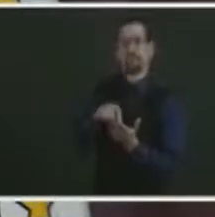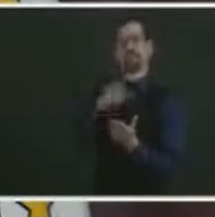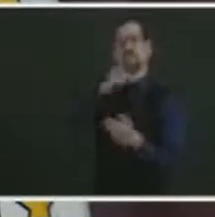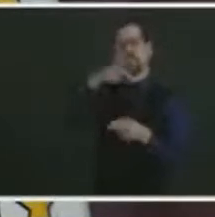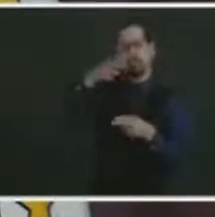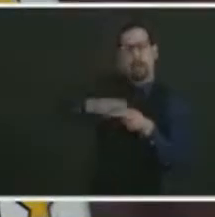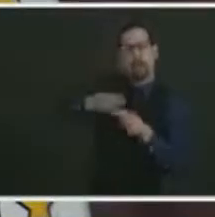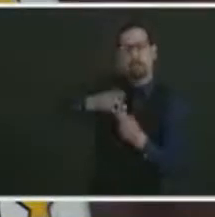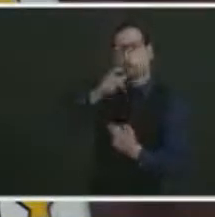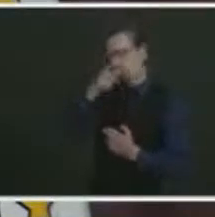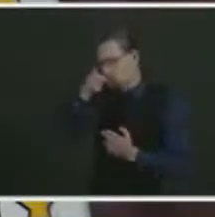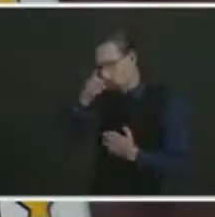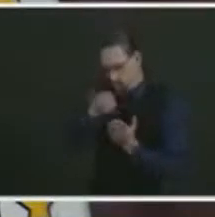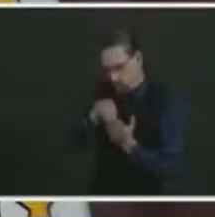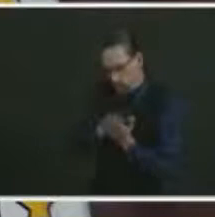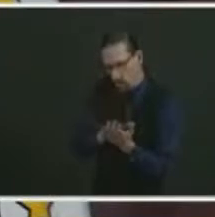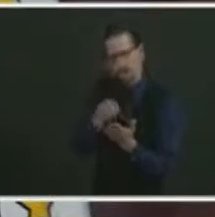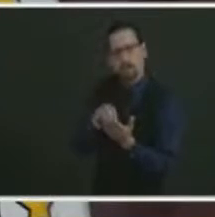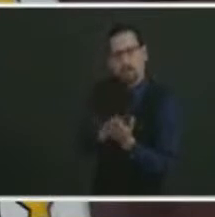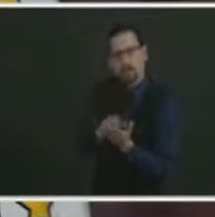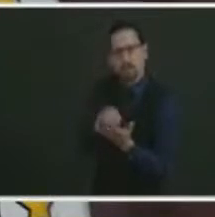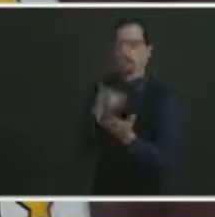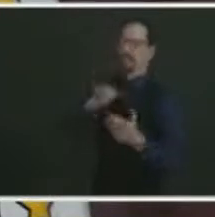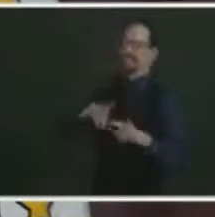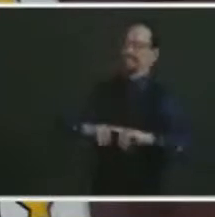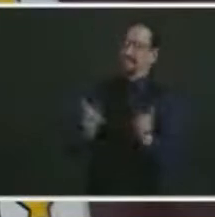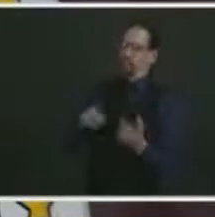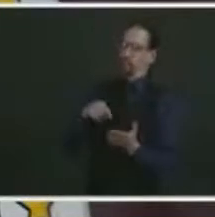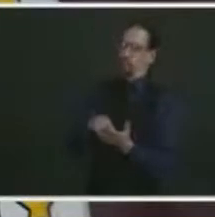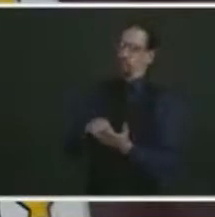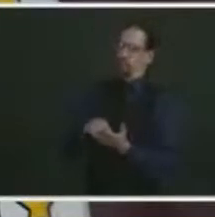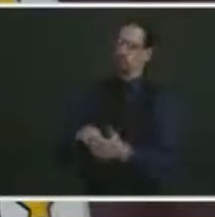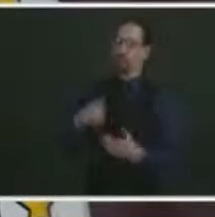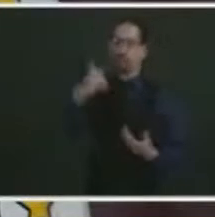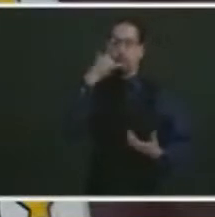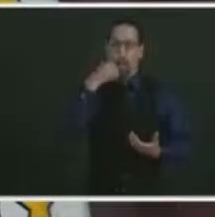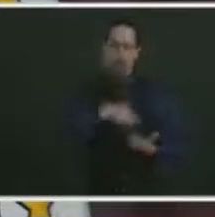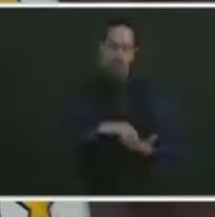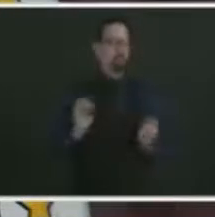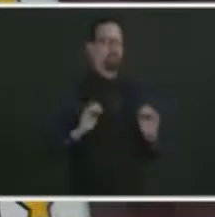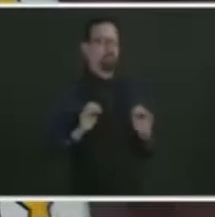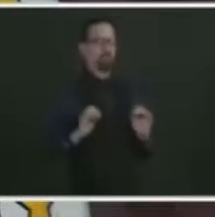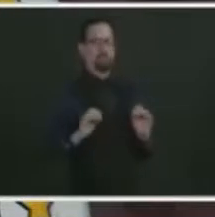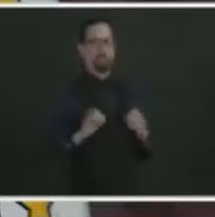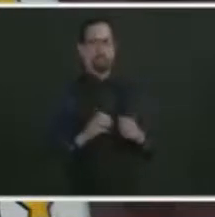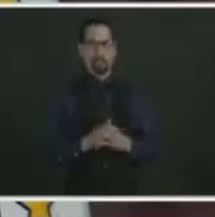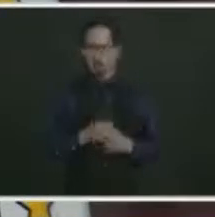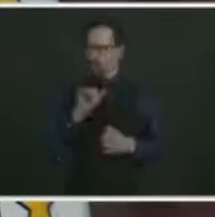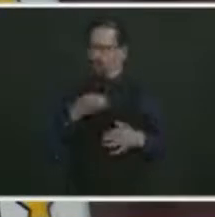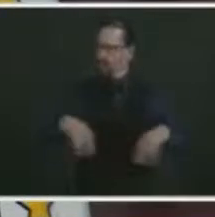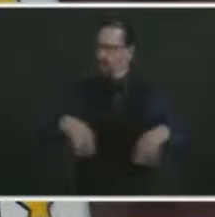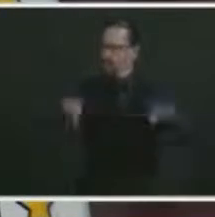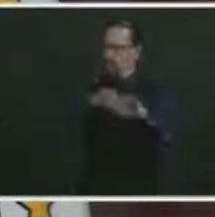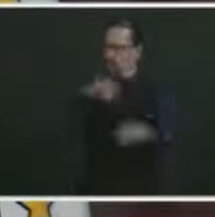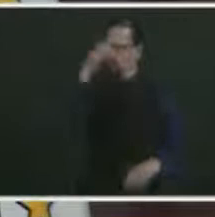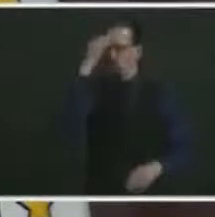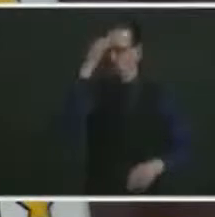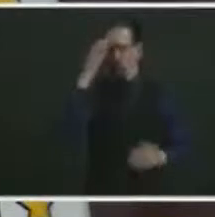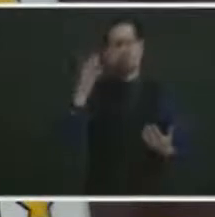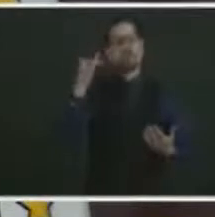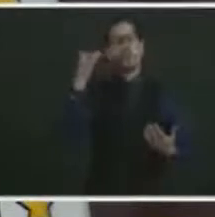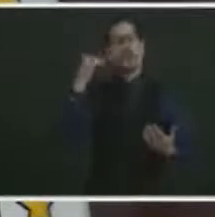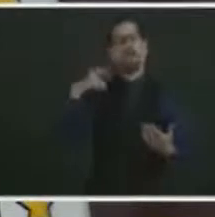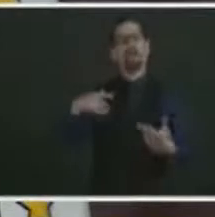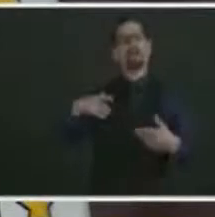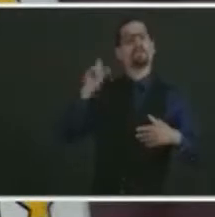positive. You will get a call from the Department of Health. They will ask you, have you turned on